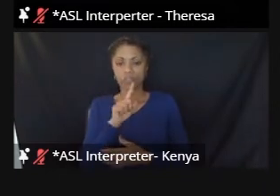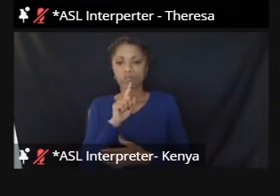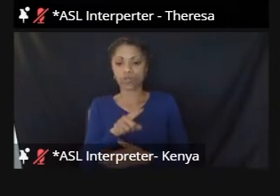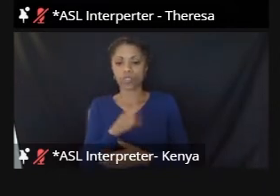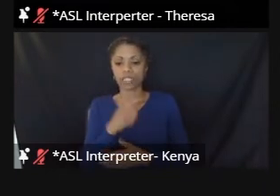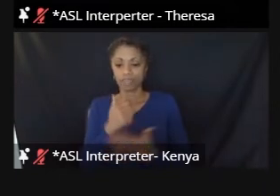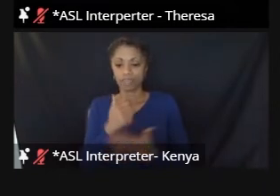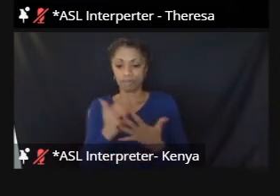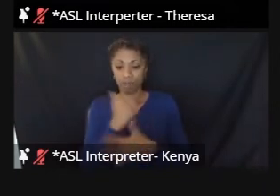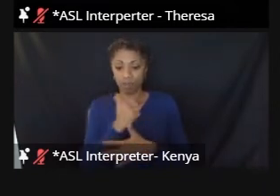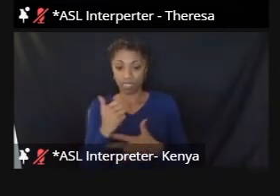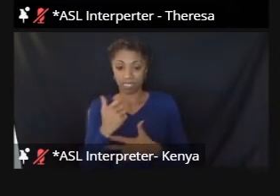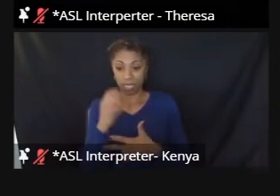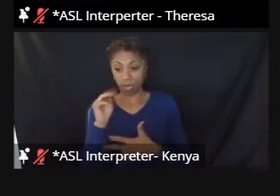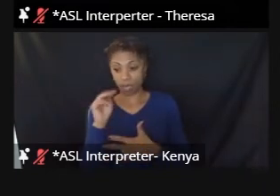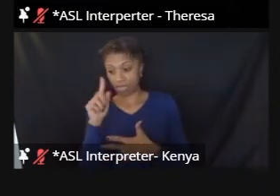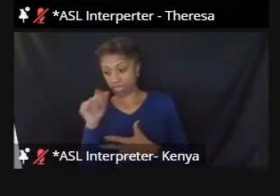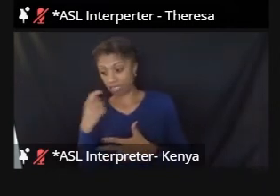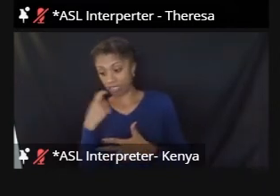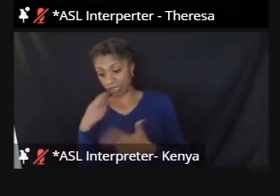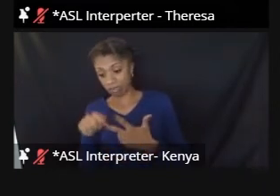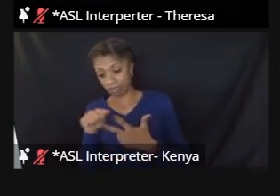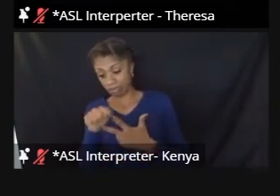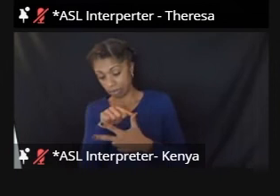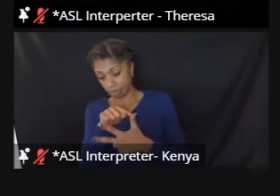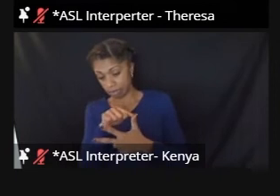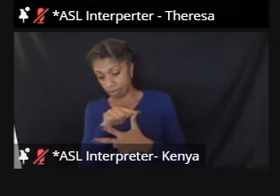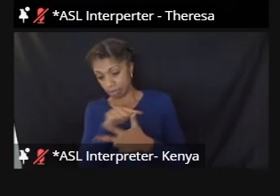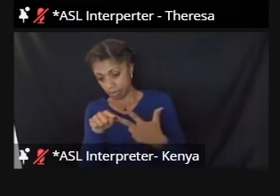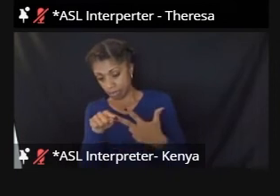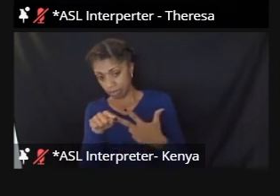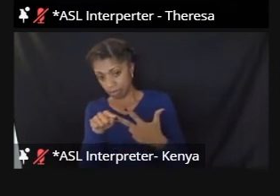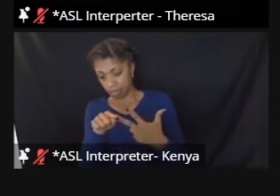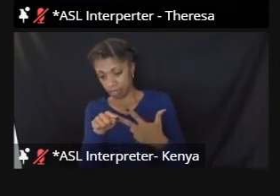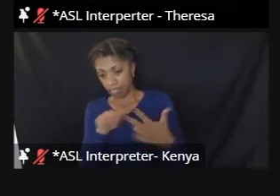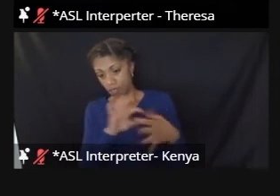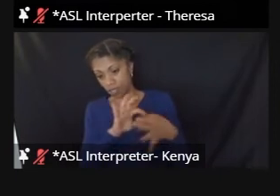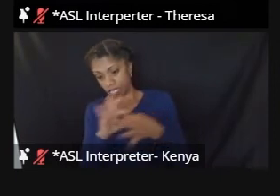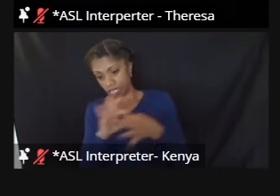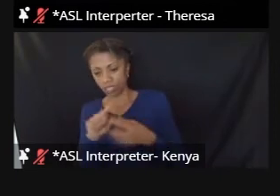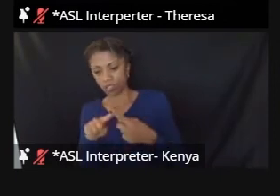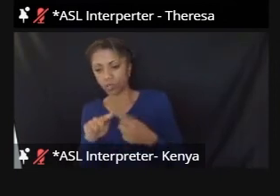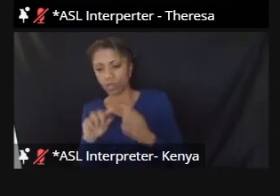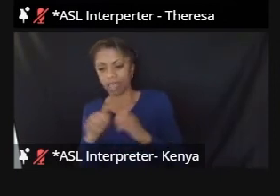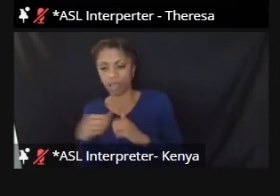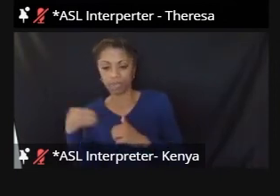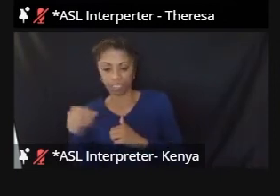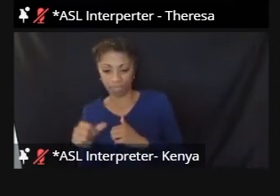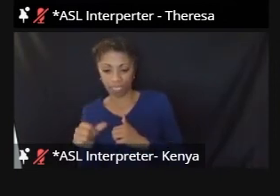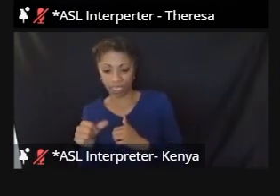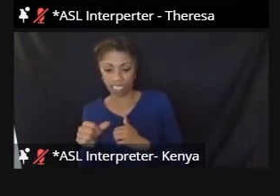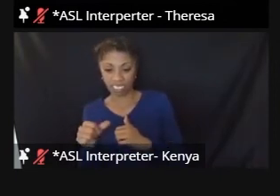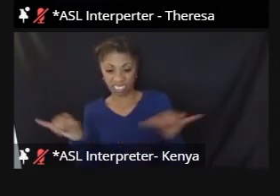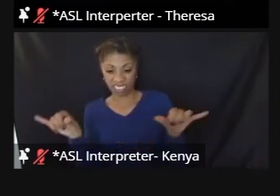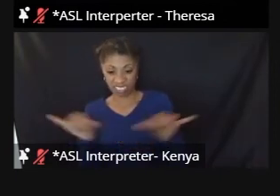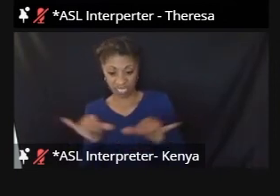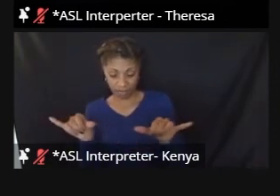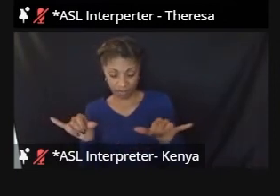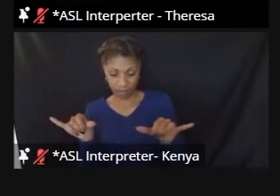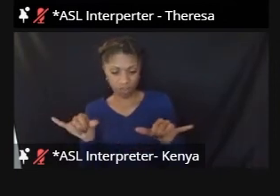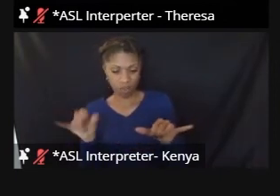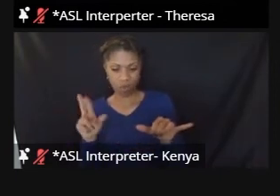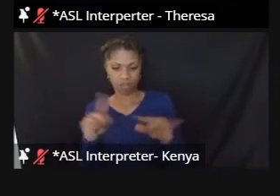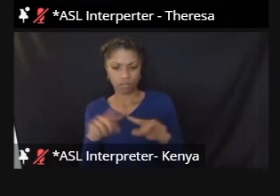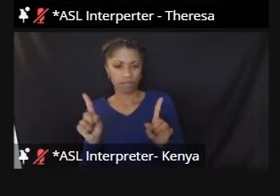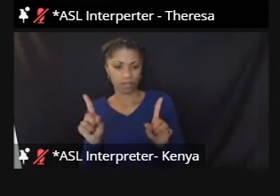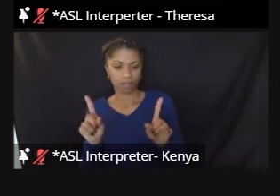money is going? And then the advocating for equitable funding. This goes all the way to legislators,